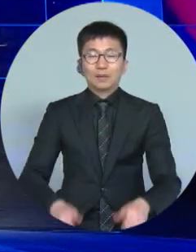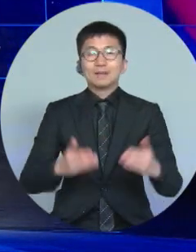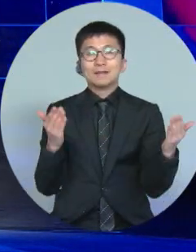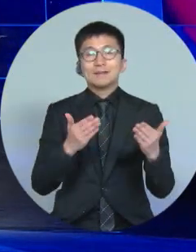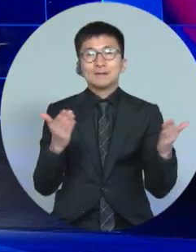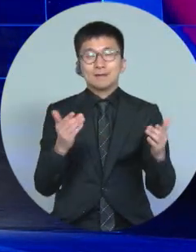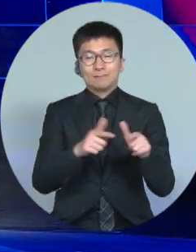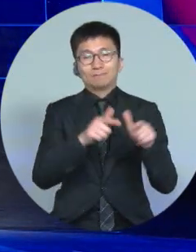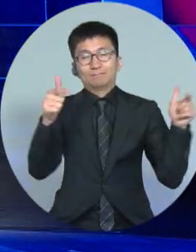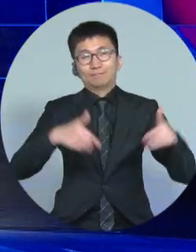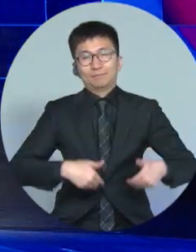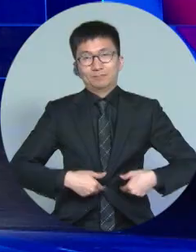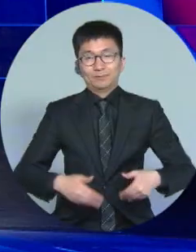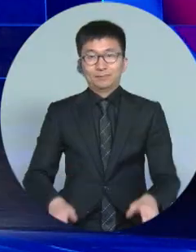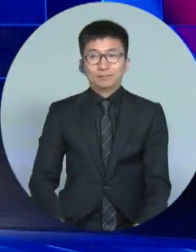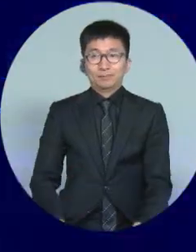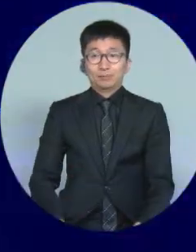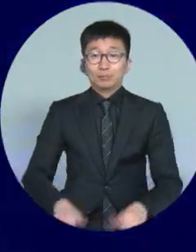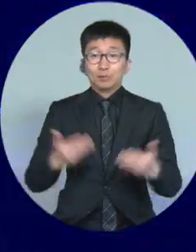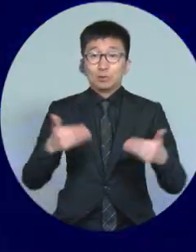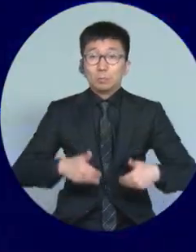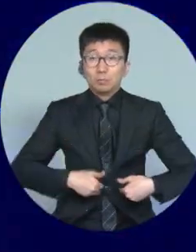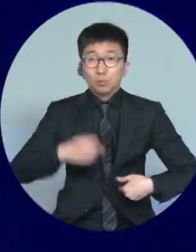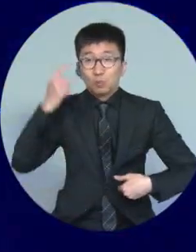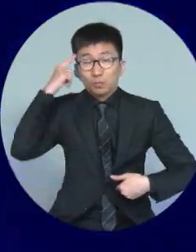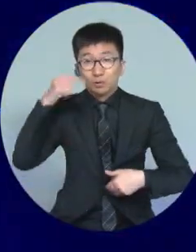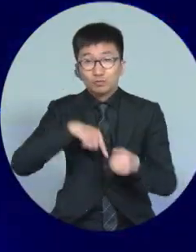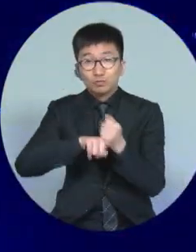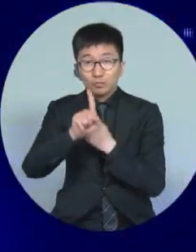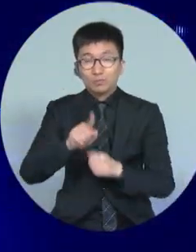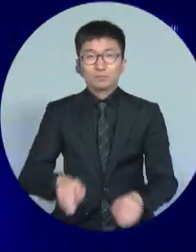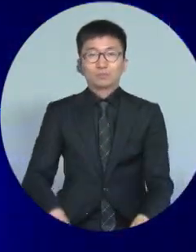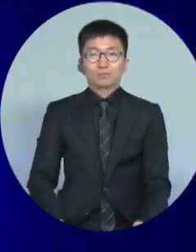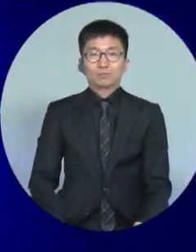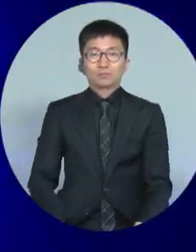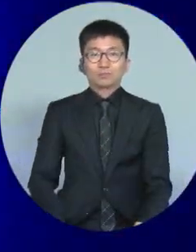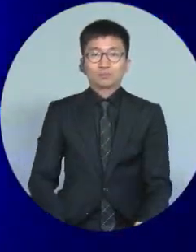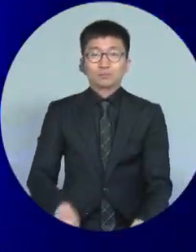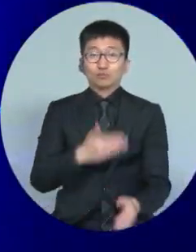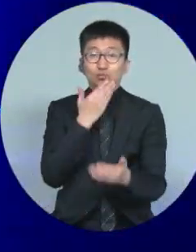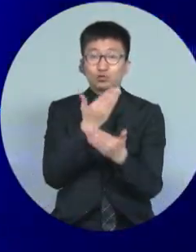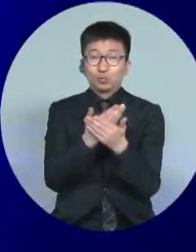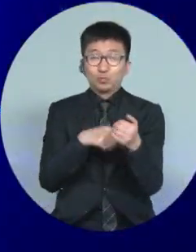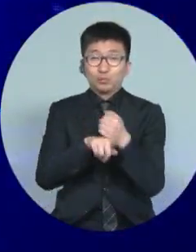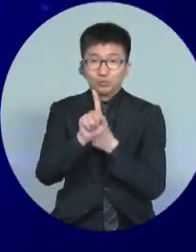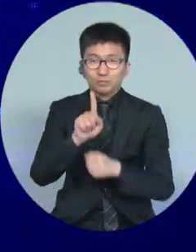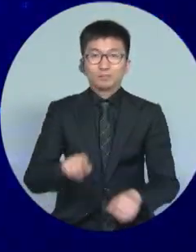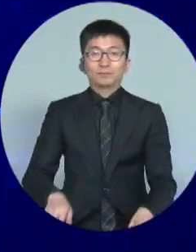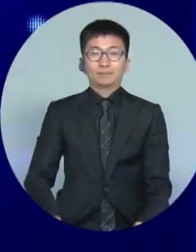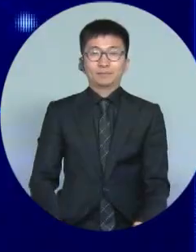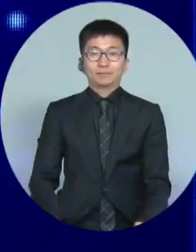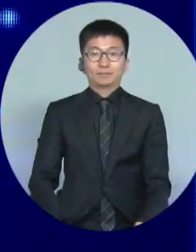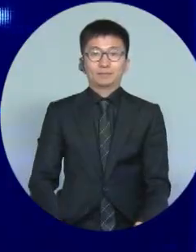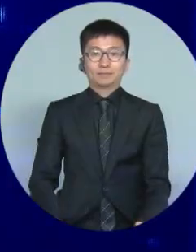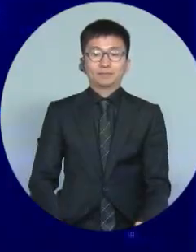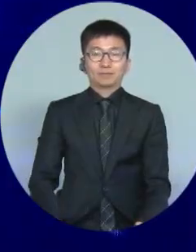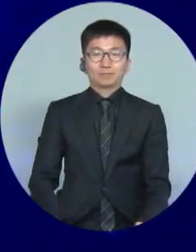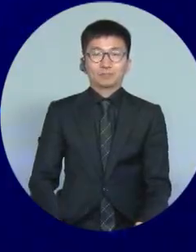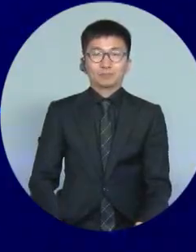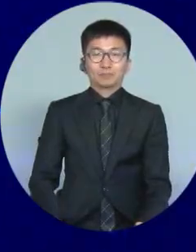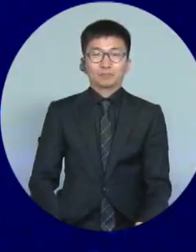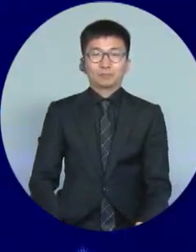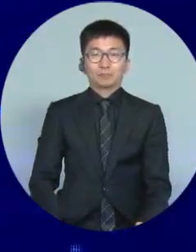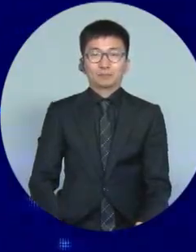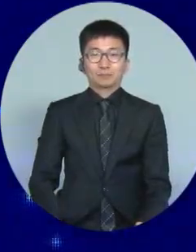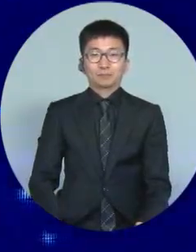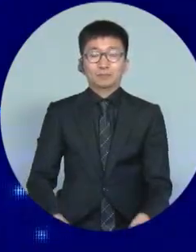jobs so important? Most of the most rewarding forms of work are commoning, caring,